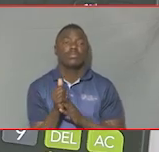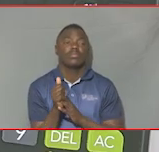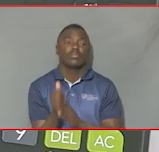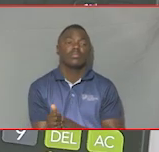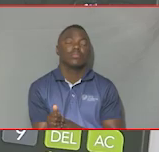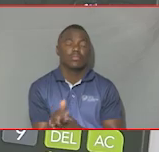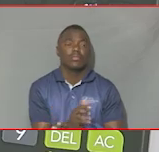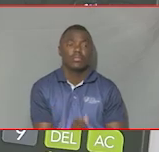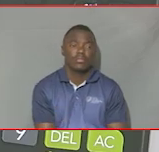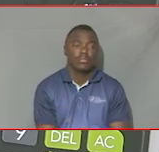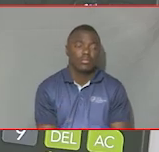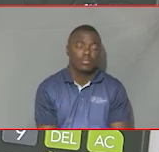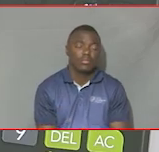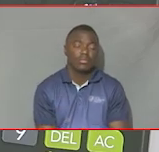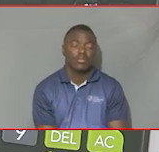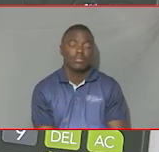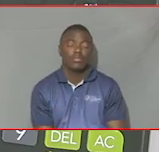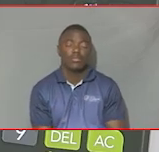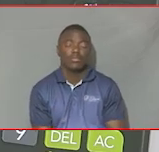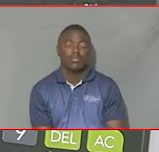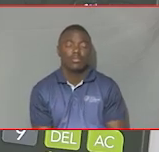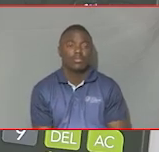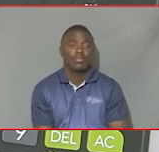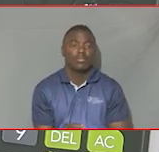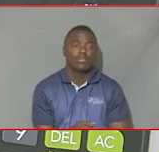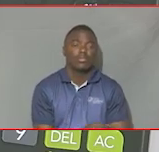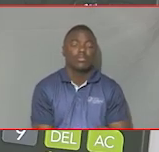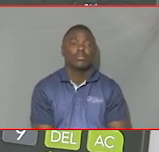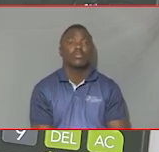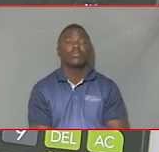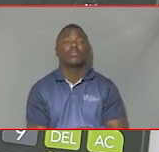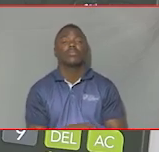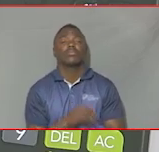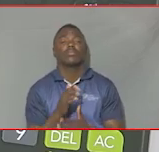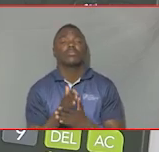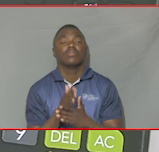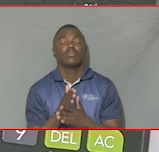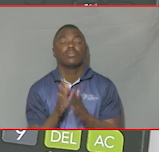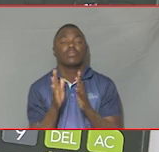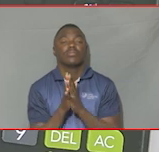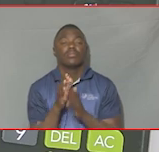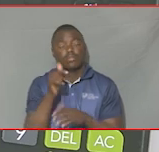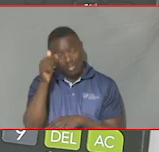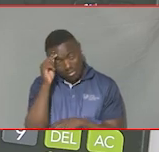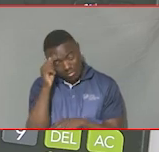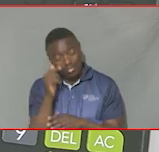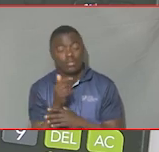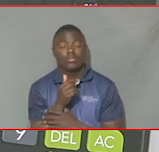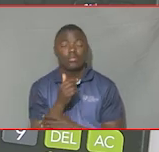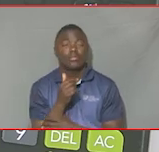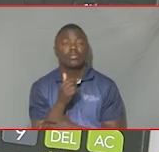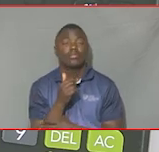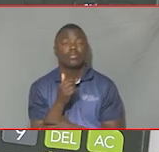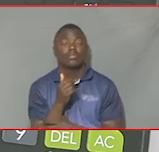The scatter plot below shows the IQ of the 10 learners who received the most votes and the number